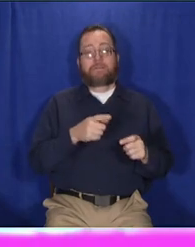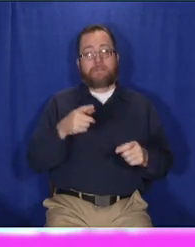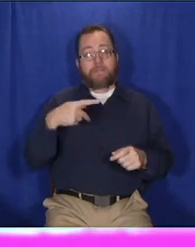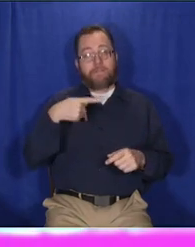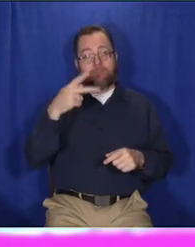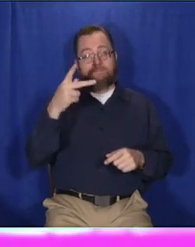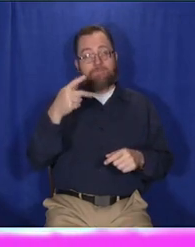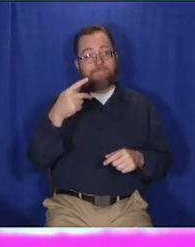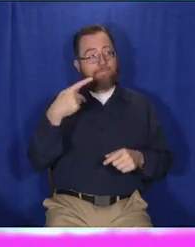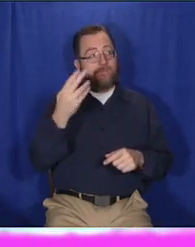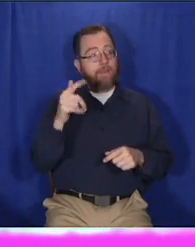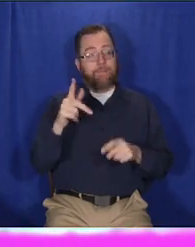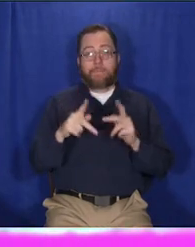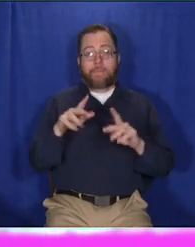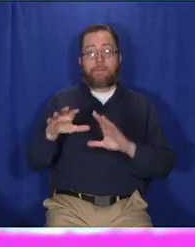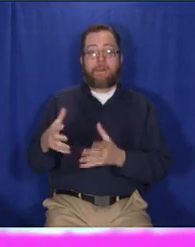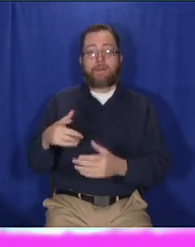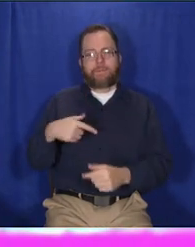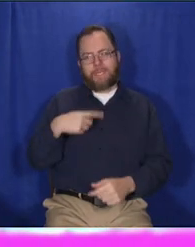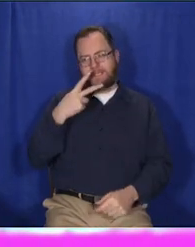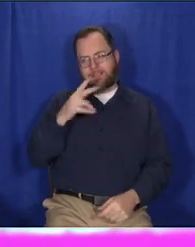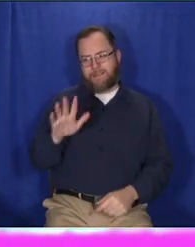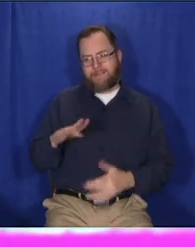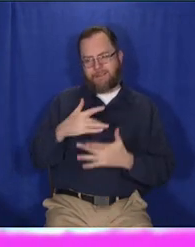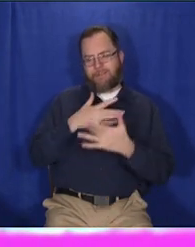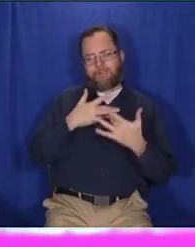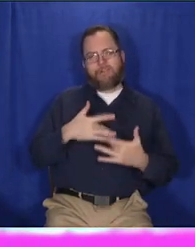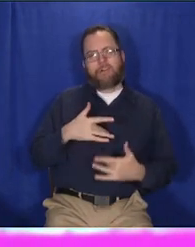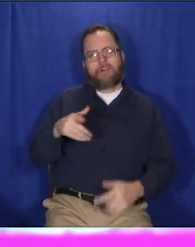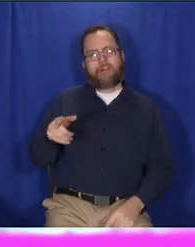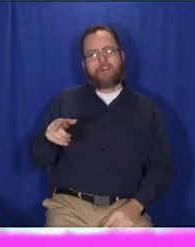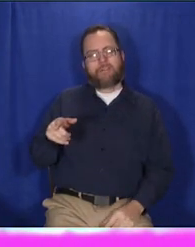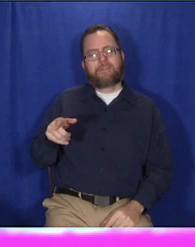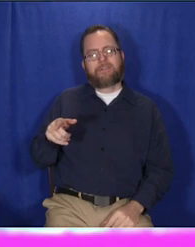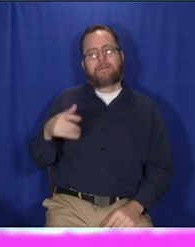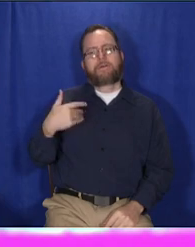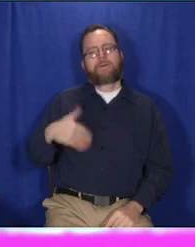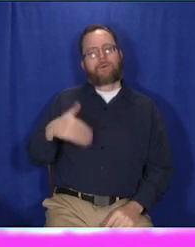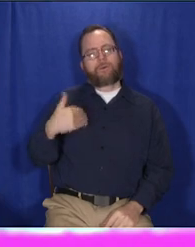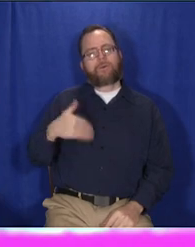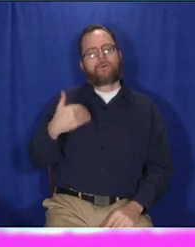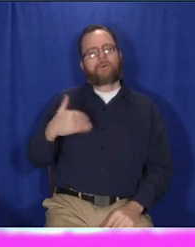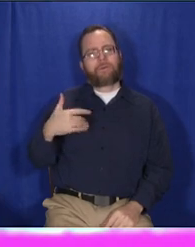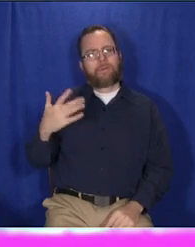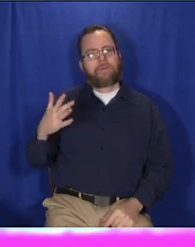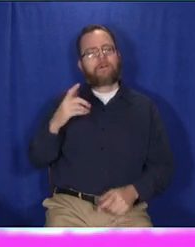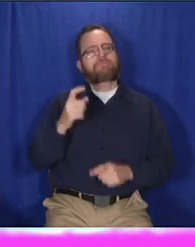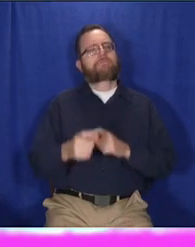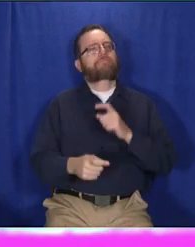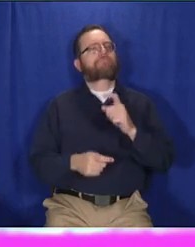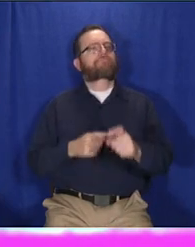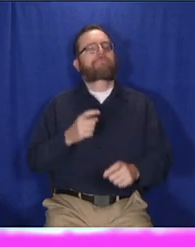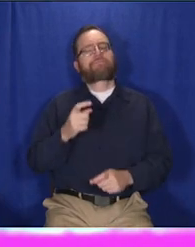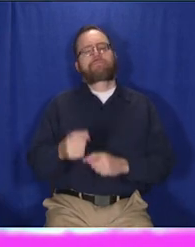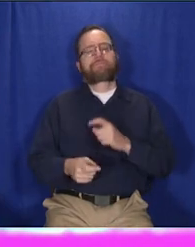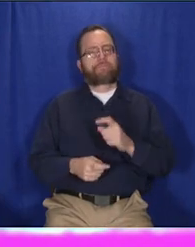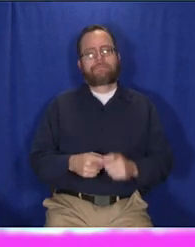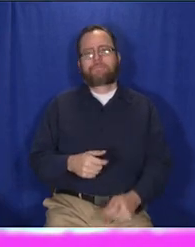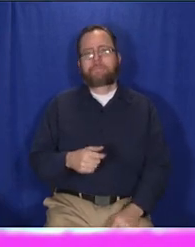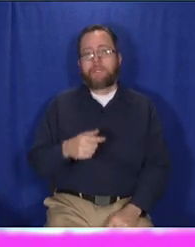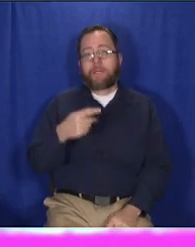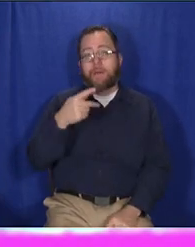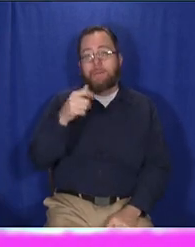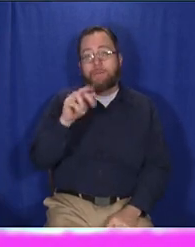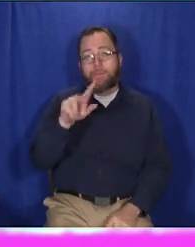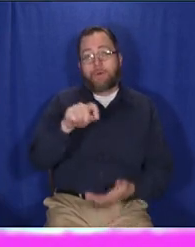whose hearts have been redirected toward generosity. And listen, you see it in how Paul describes them in 2